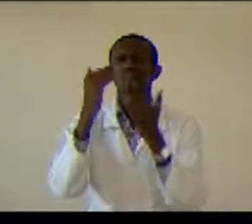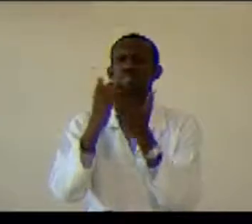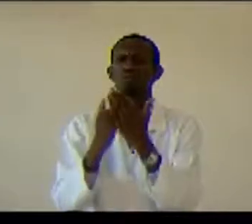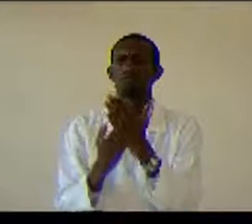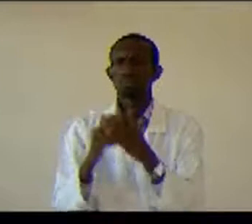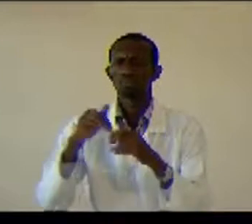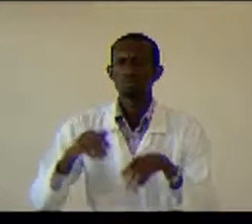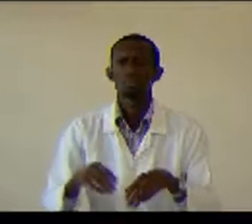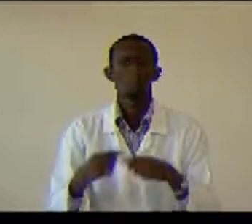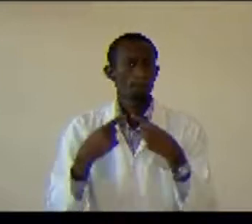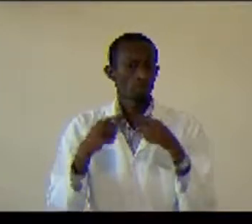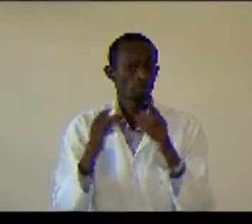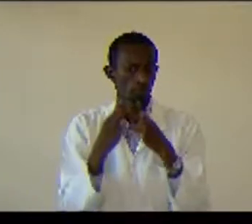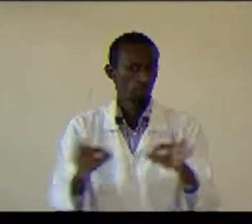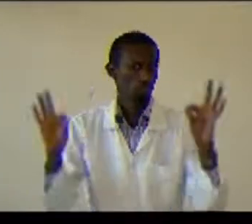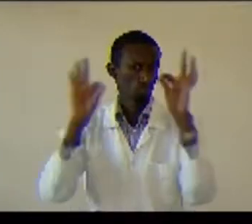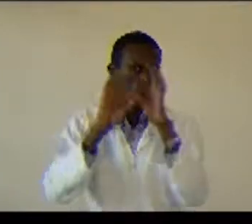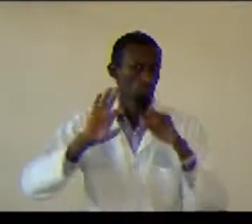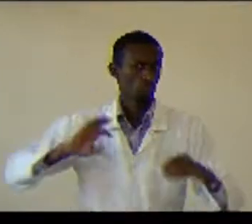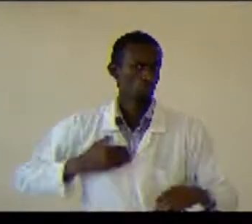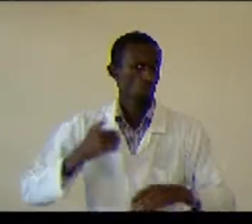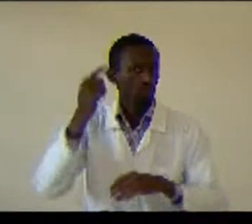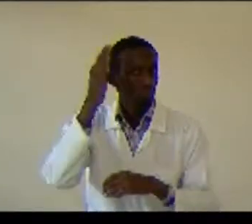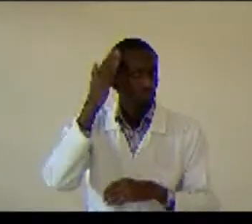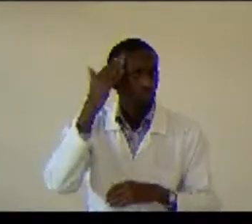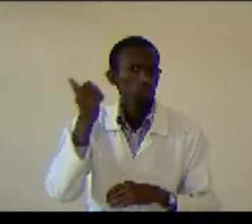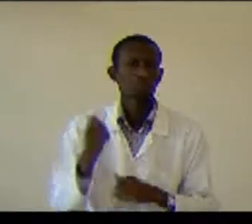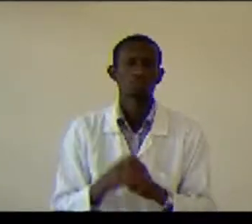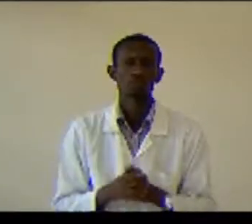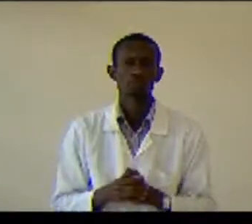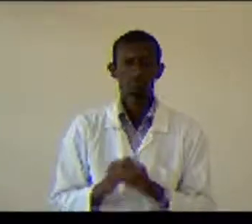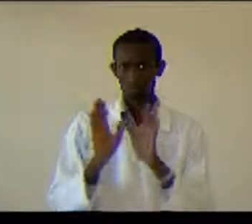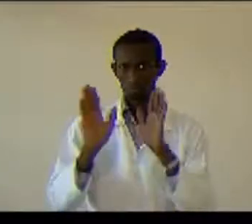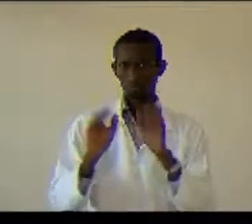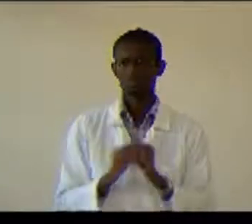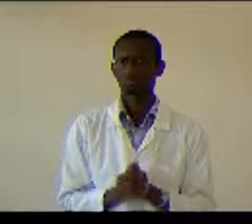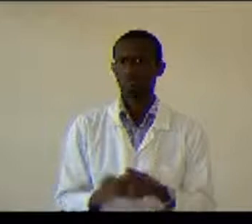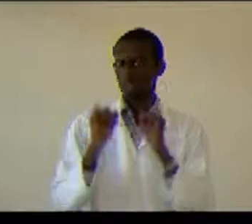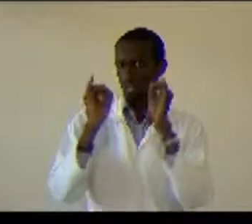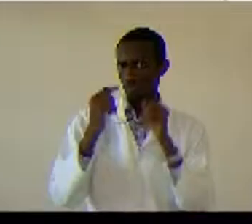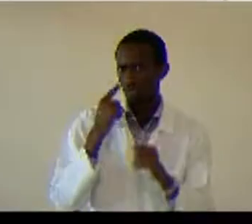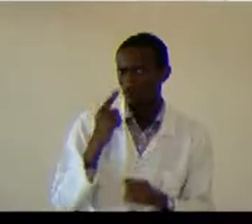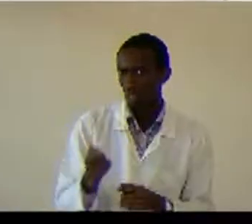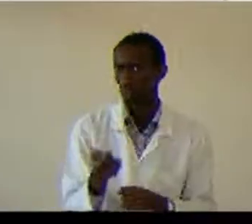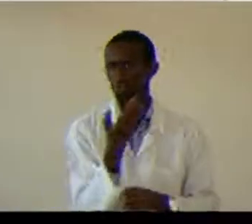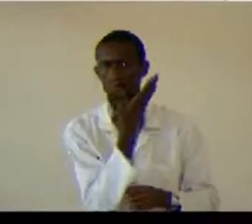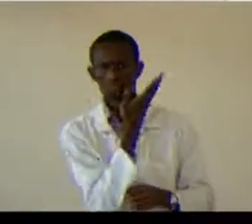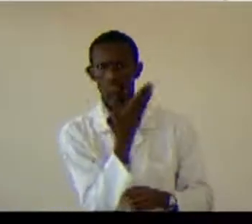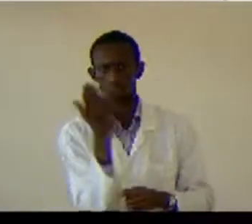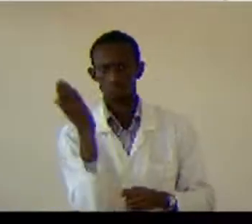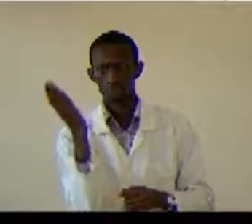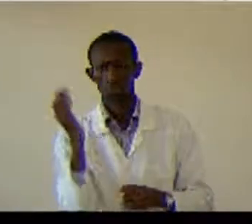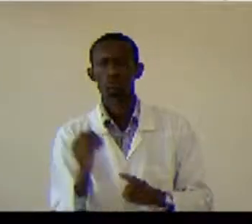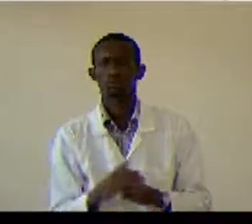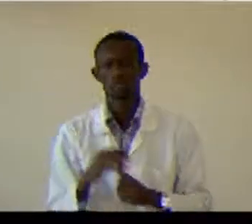but they are important for us to know. We shall always be giving you. So when you go back to this, let's look at what is